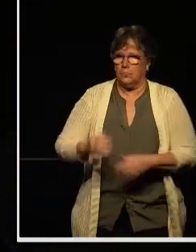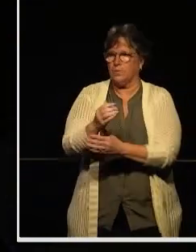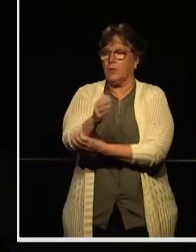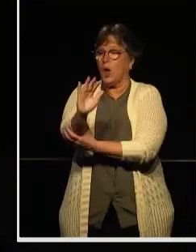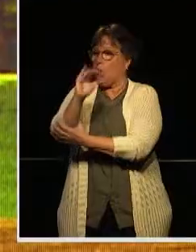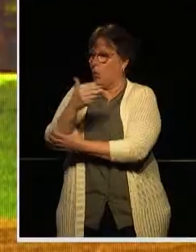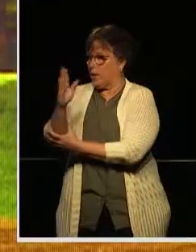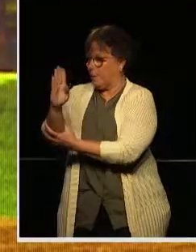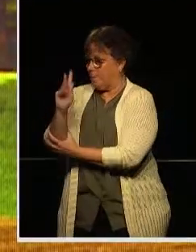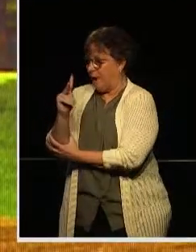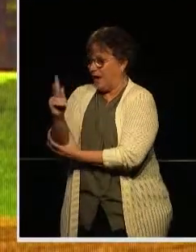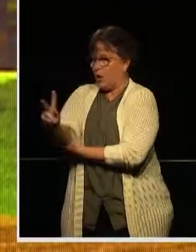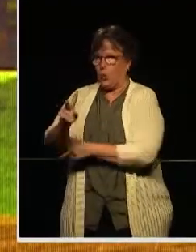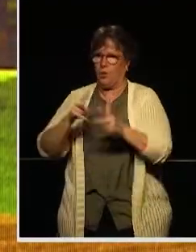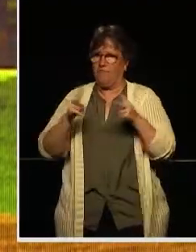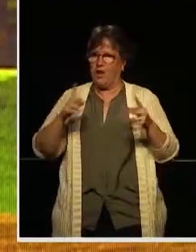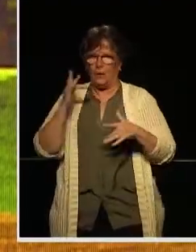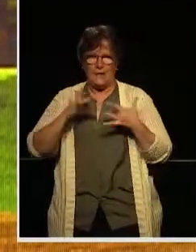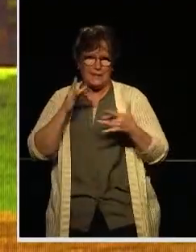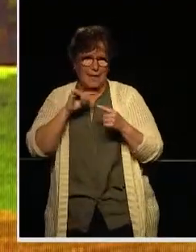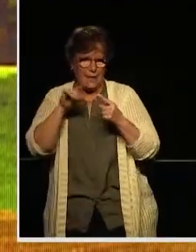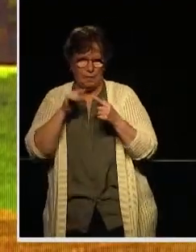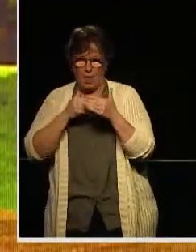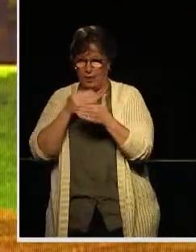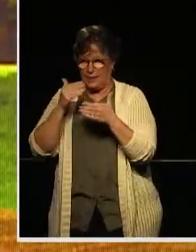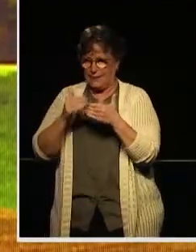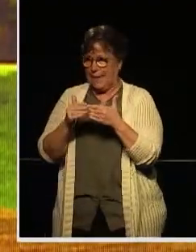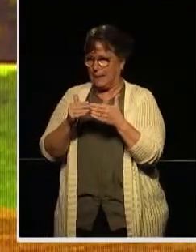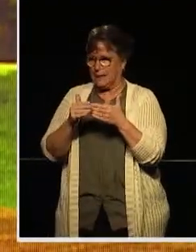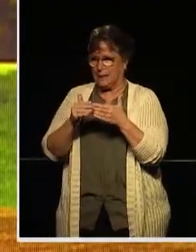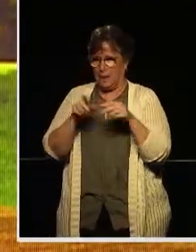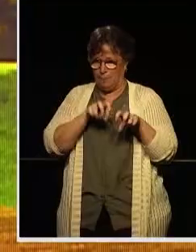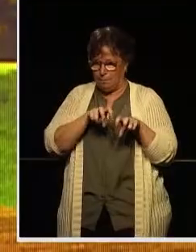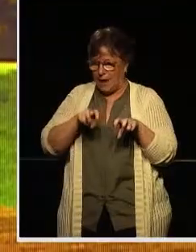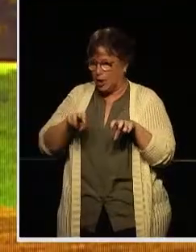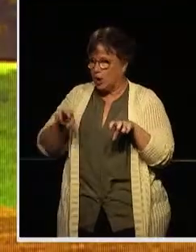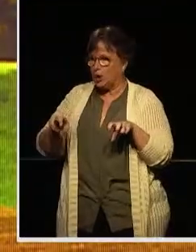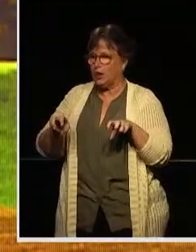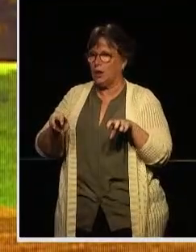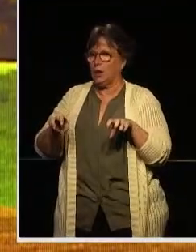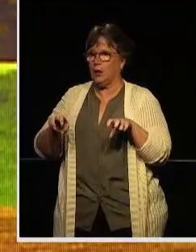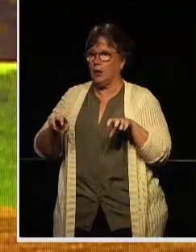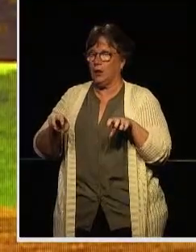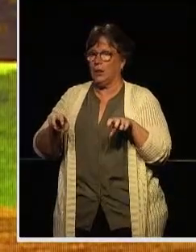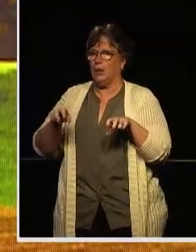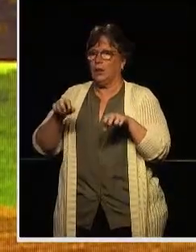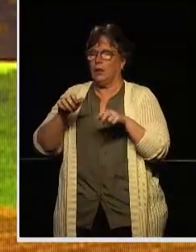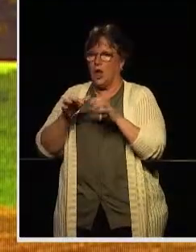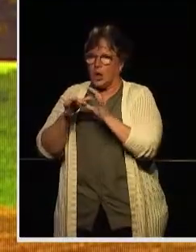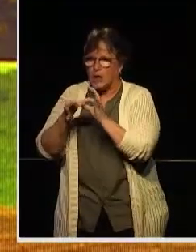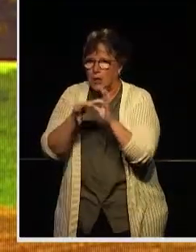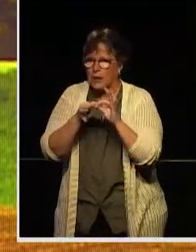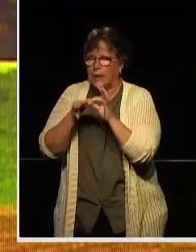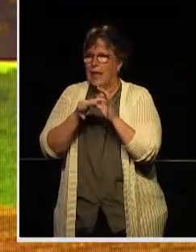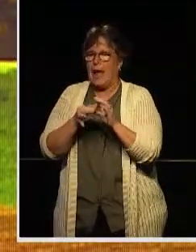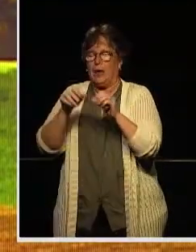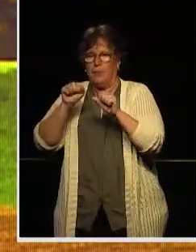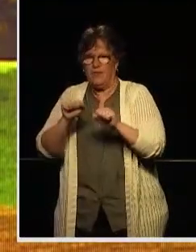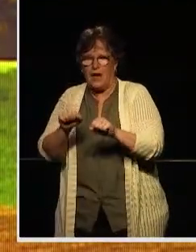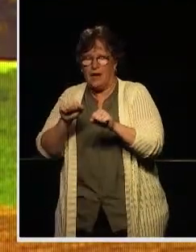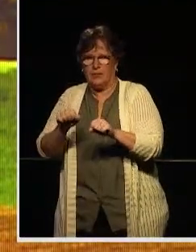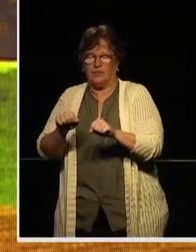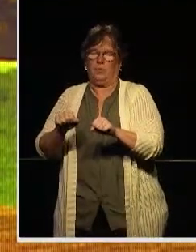Welcome back, and we're very excited about this next panel. Collaborative efforts between farmers,